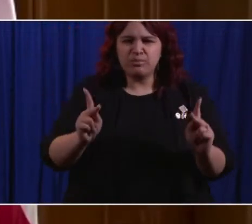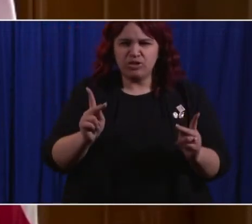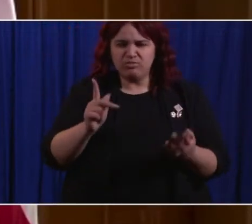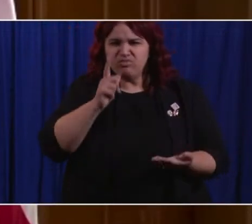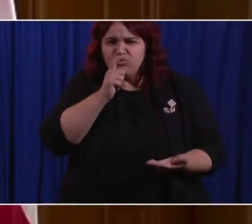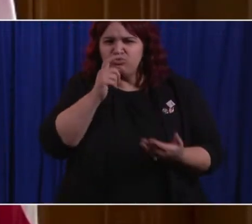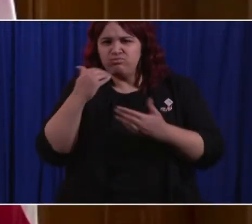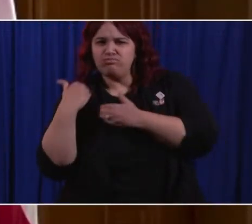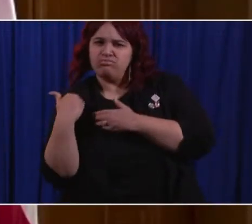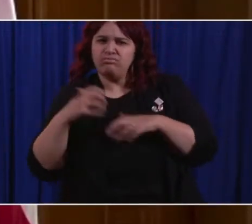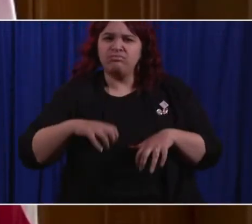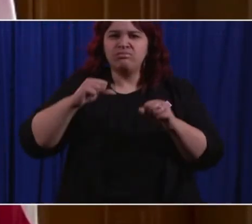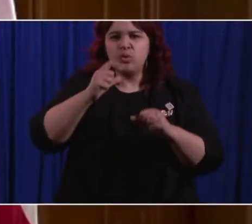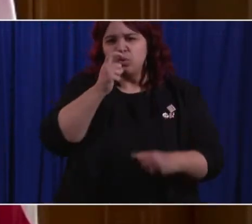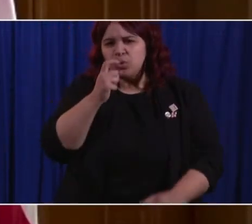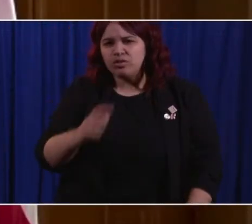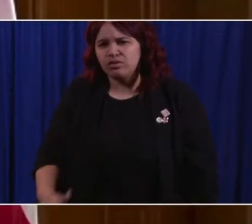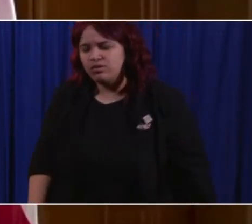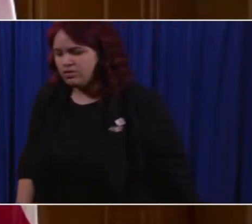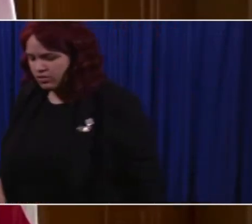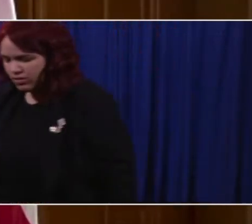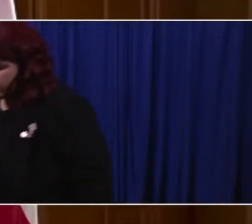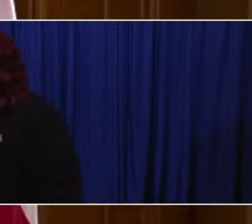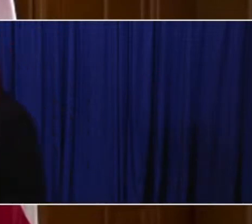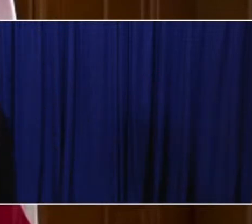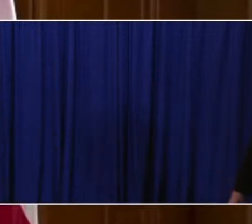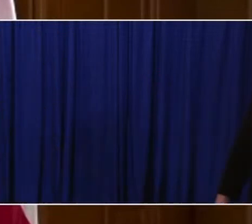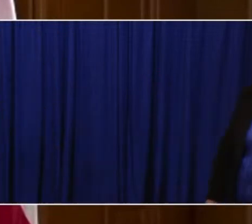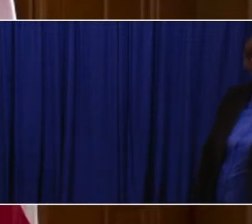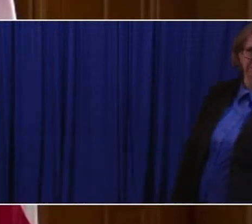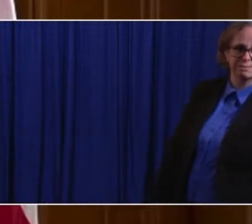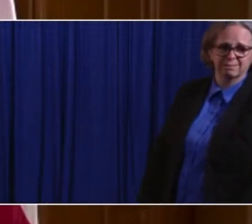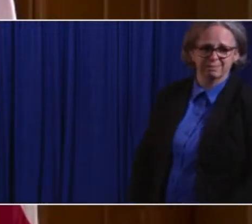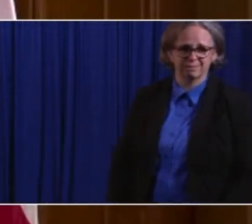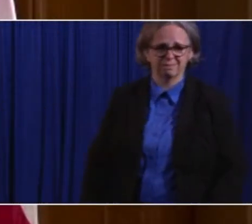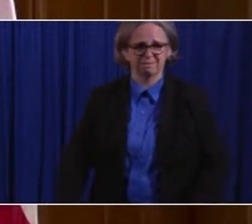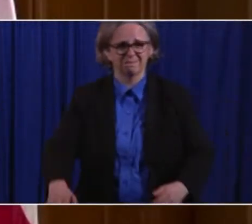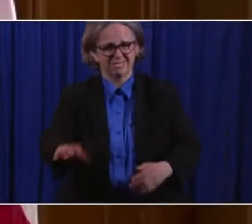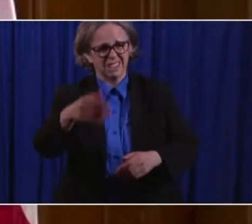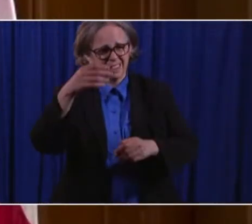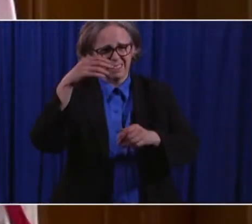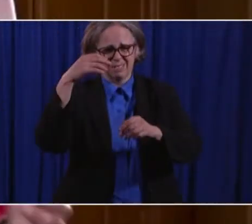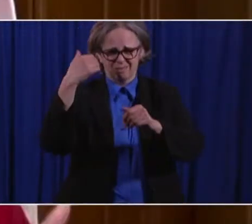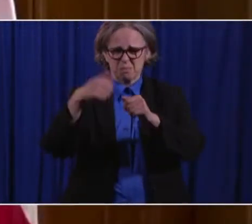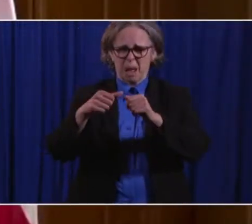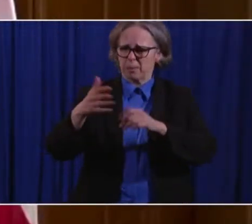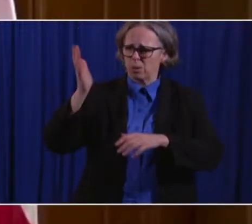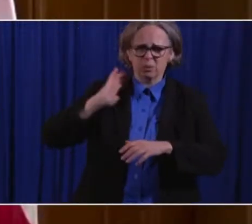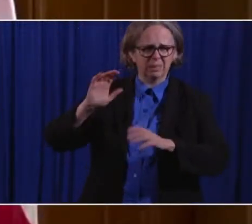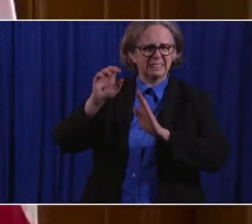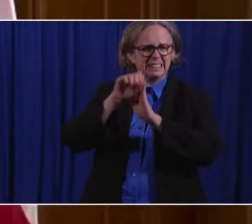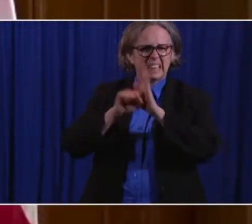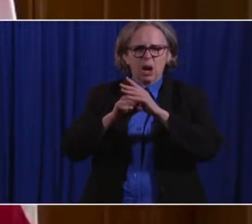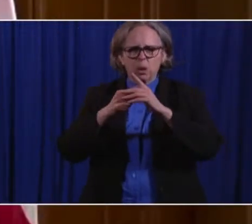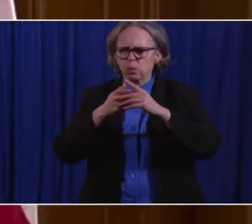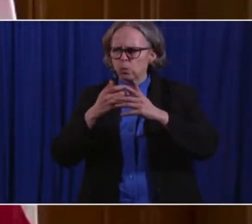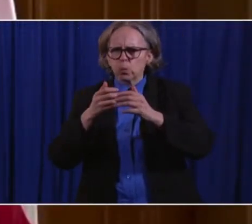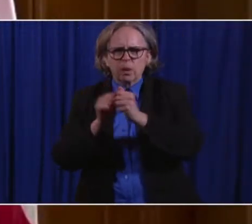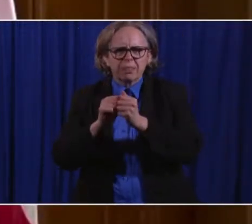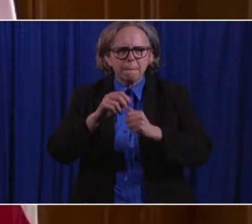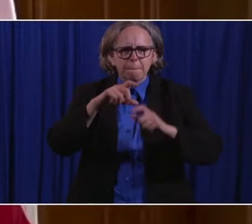few months since we not only put on the statewide mask order, but we started having inspectors go out